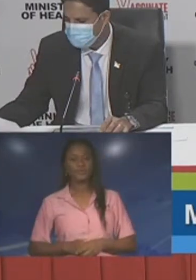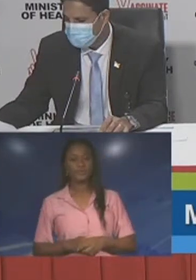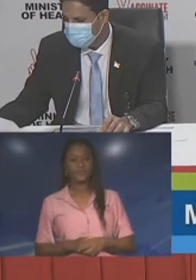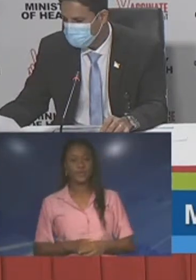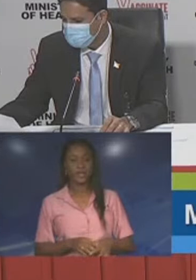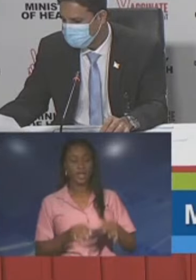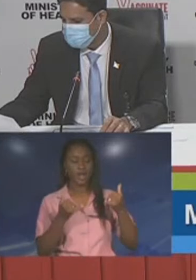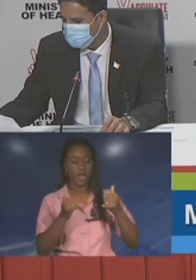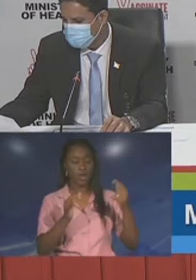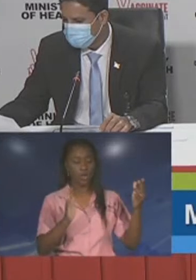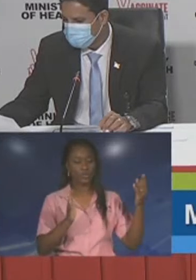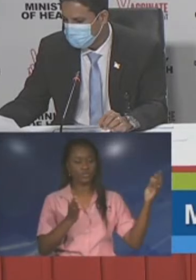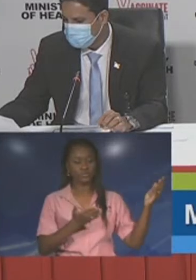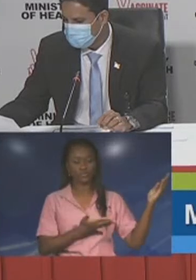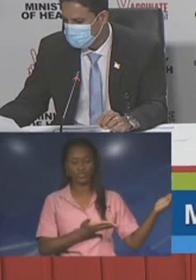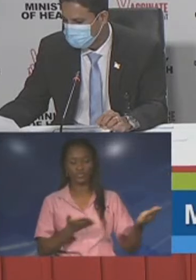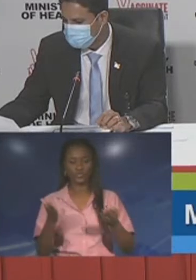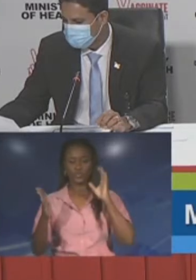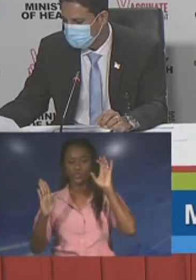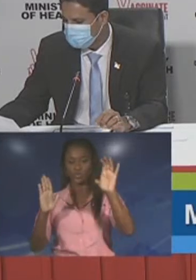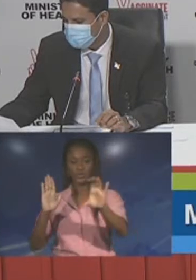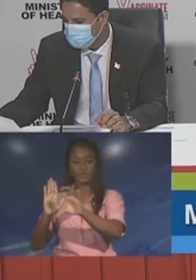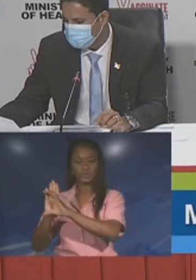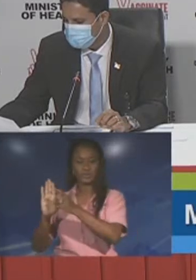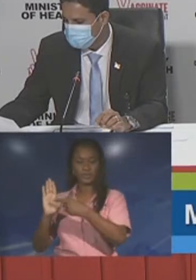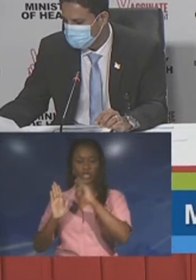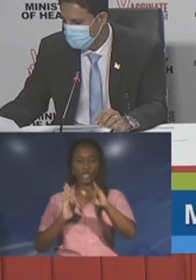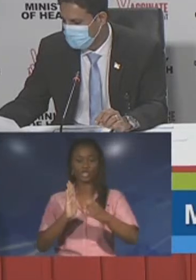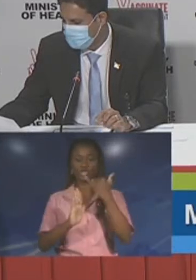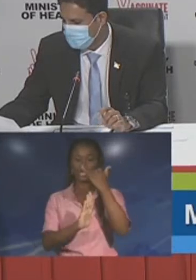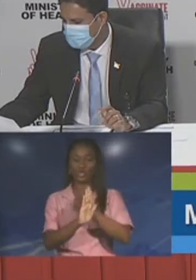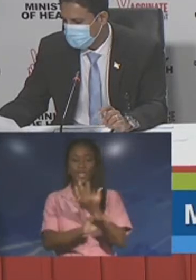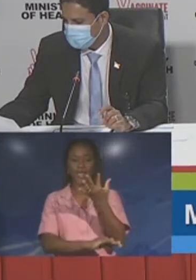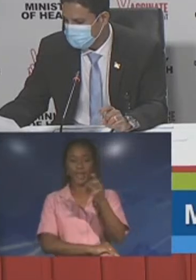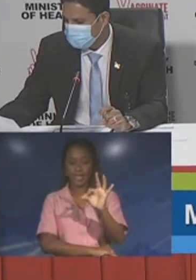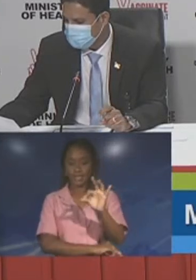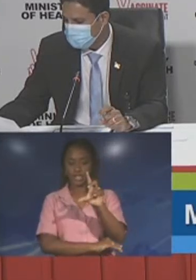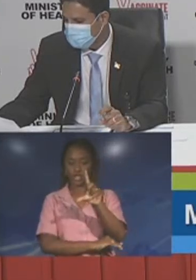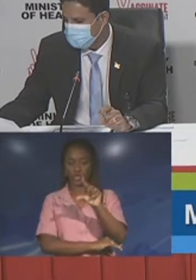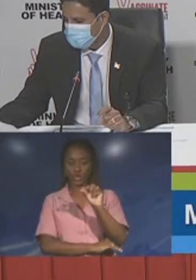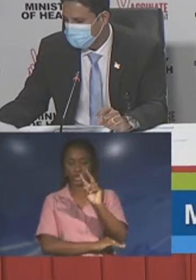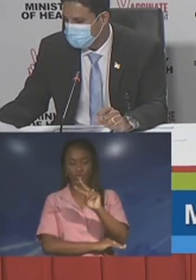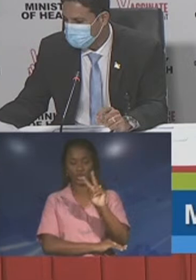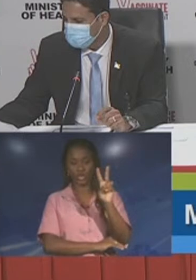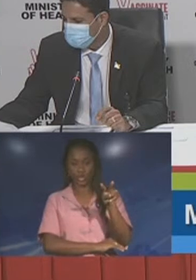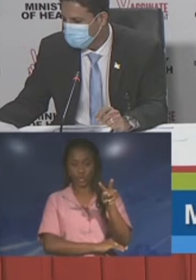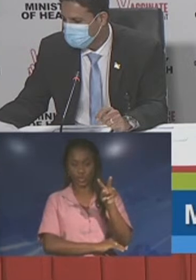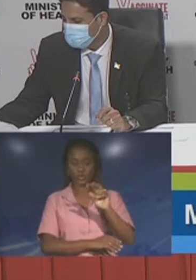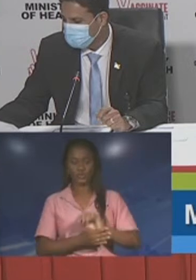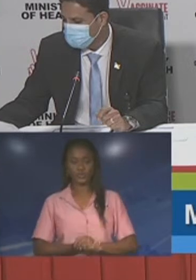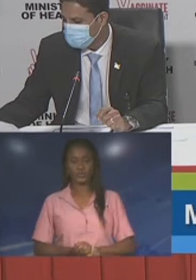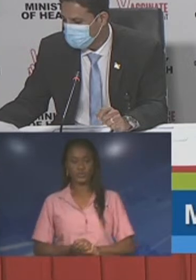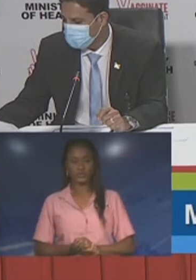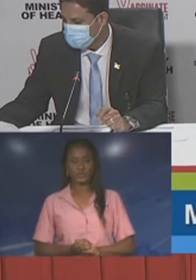if I could have the dashboard for July 19th, 2022, please. So that is update number